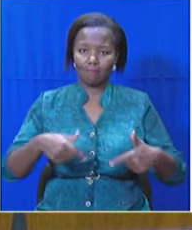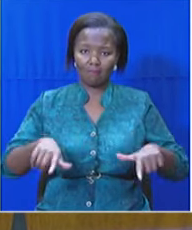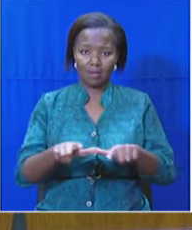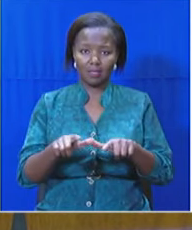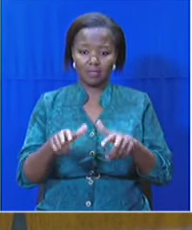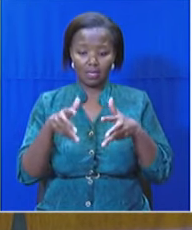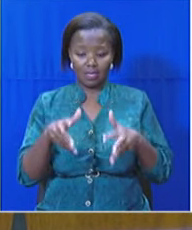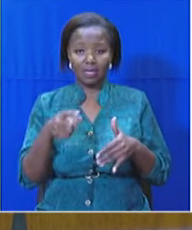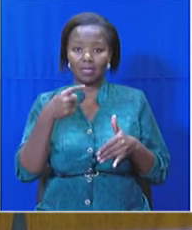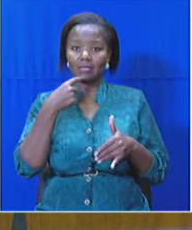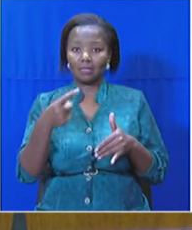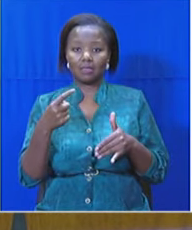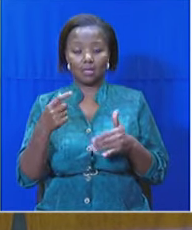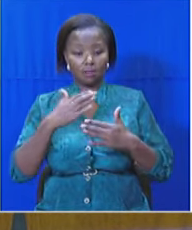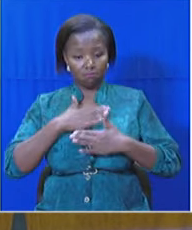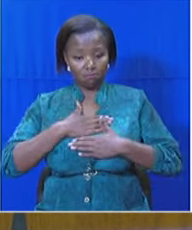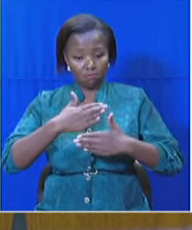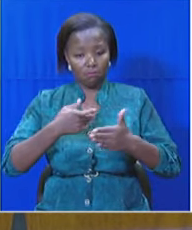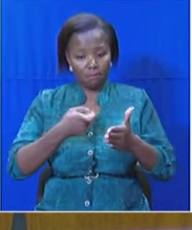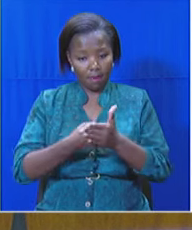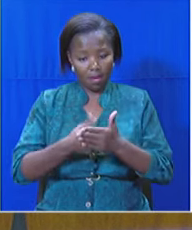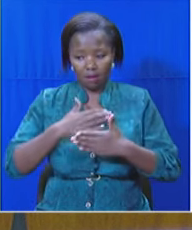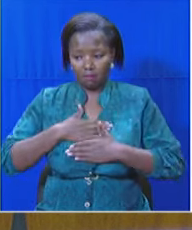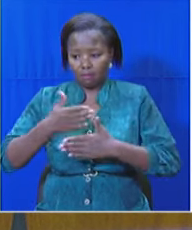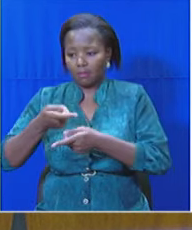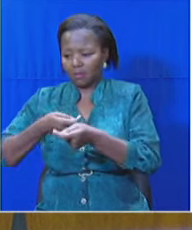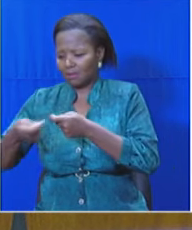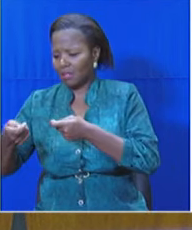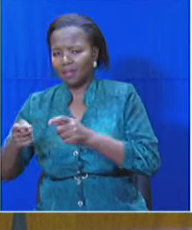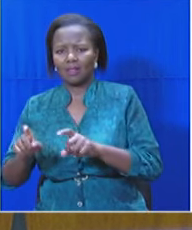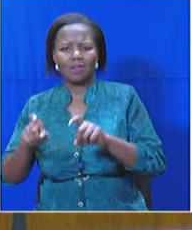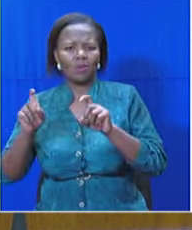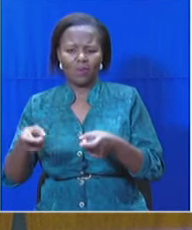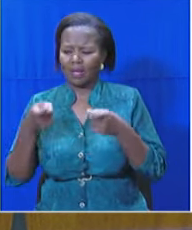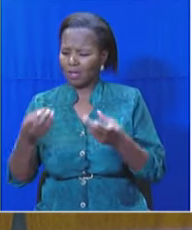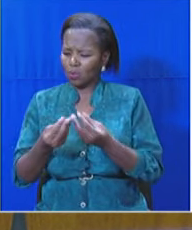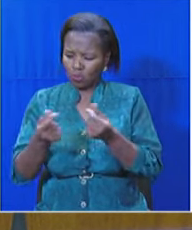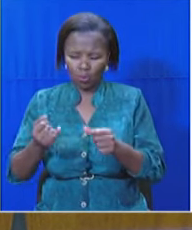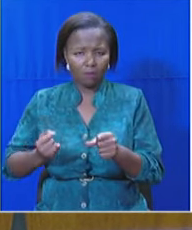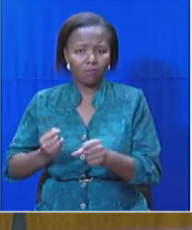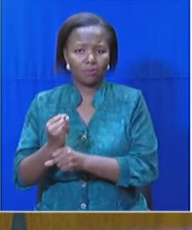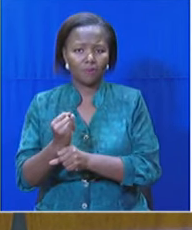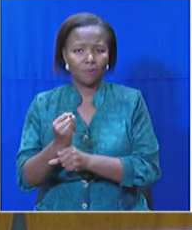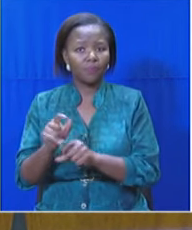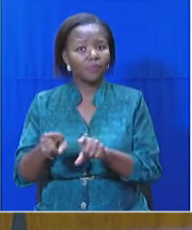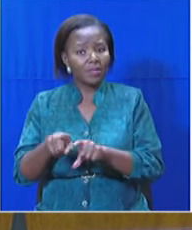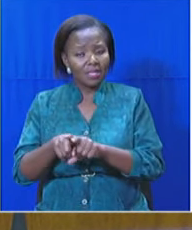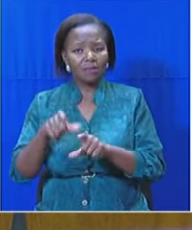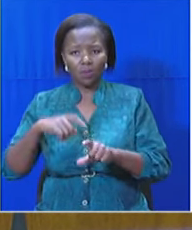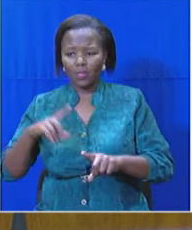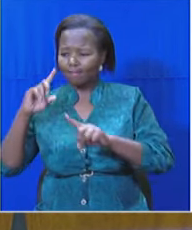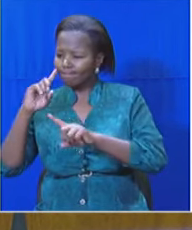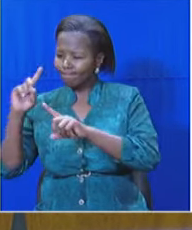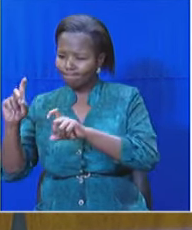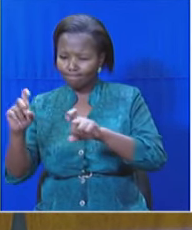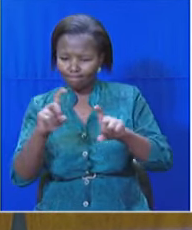willing buyer, willing seller approach, even with the Survey General Office. The problem will stay with us as